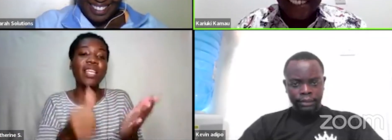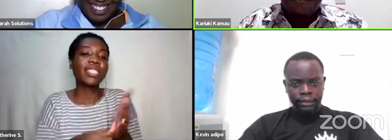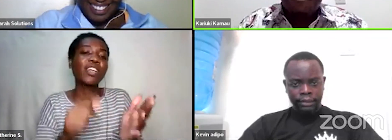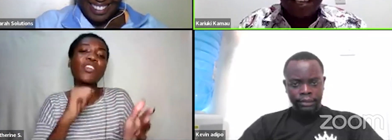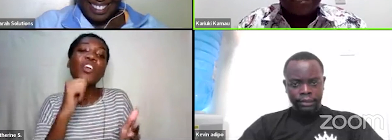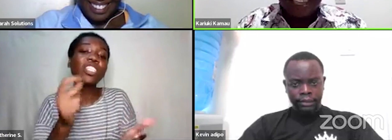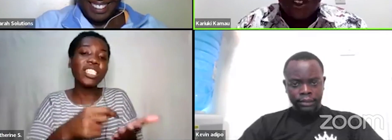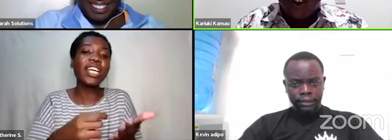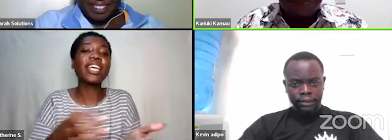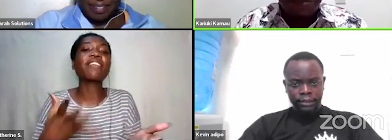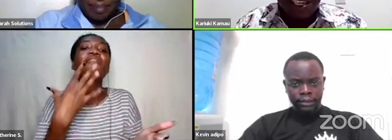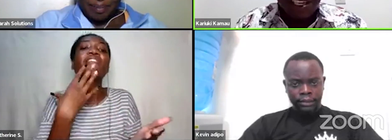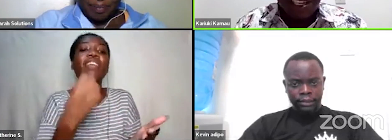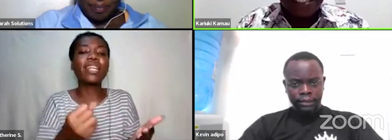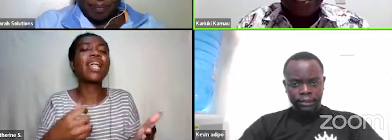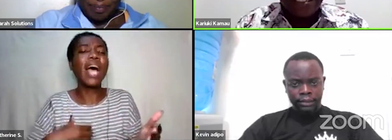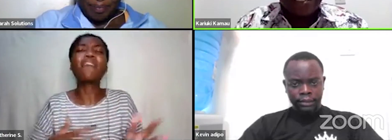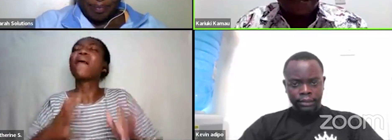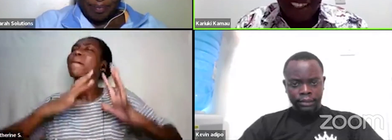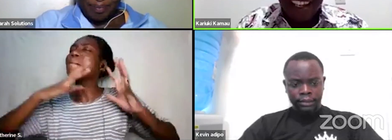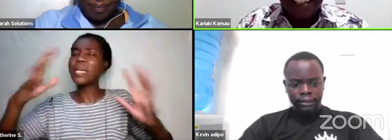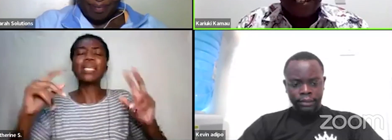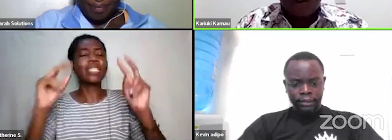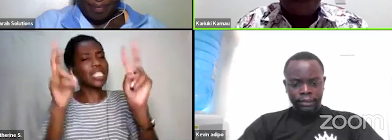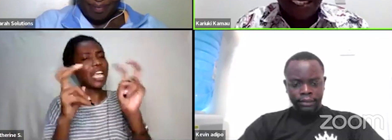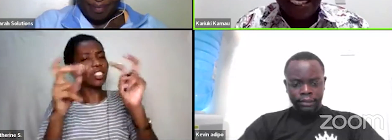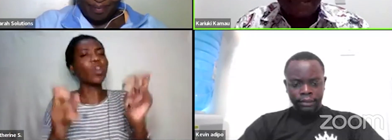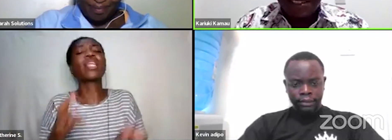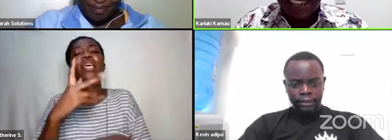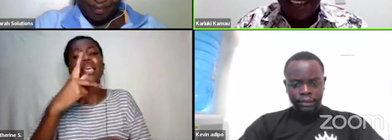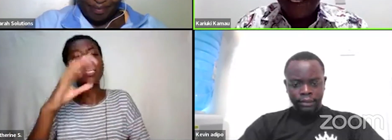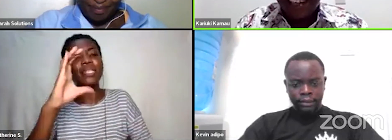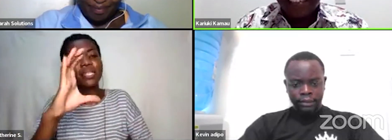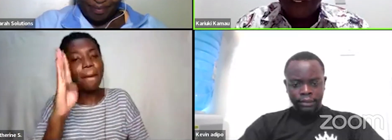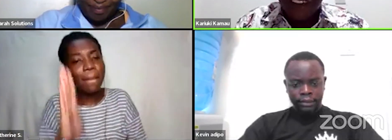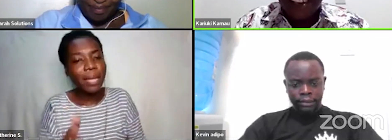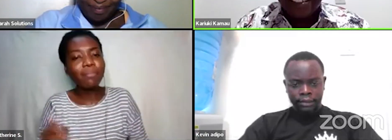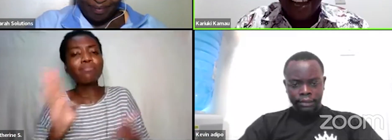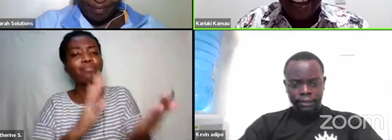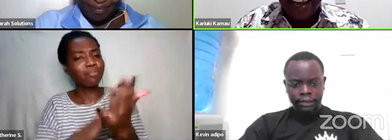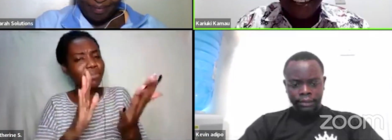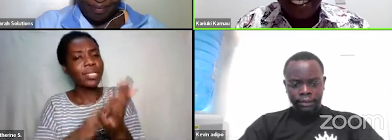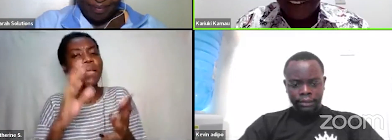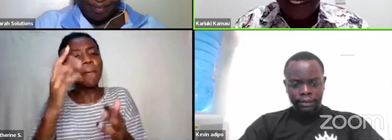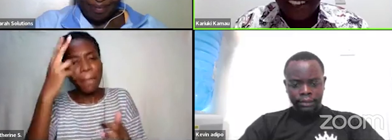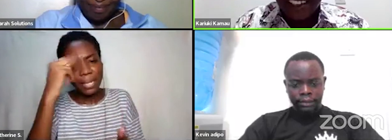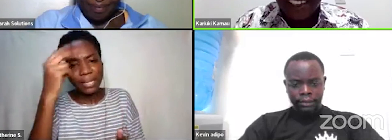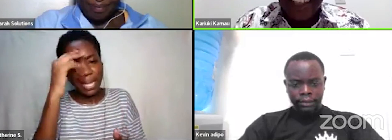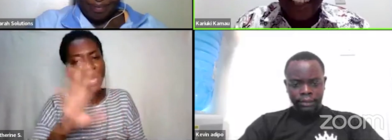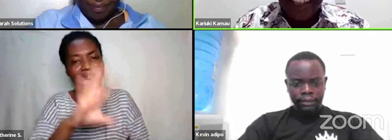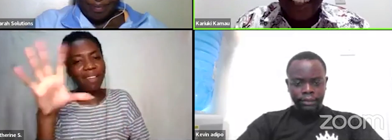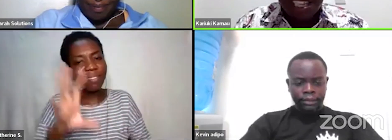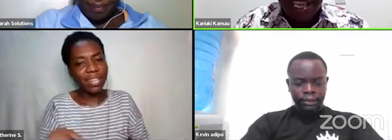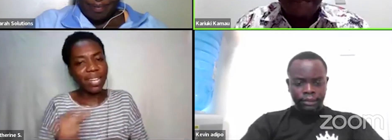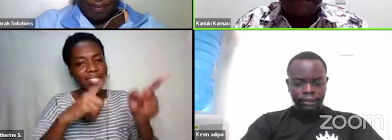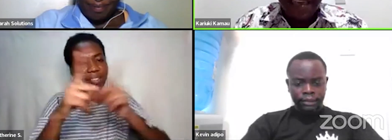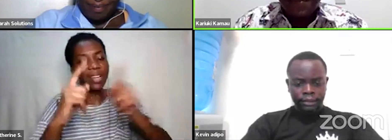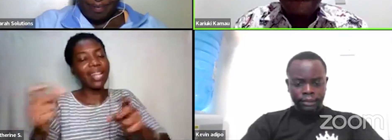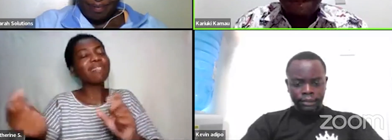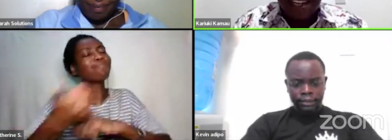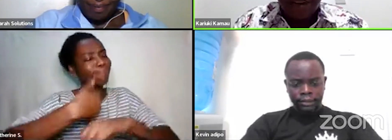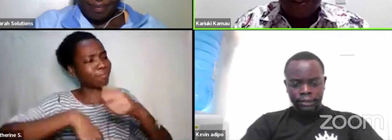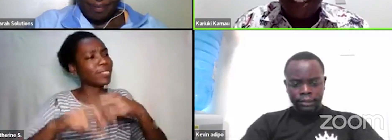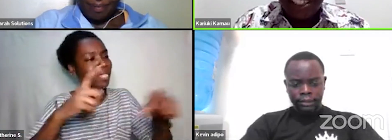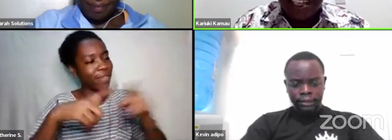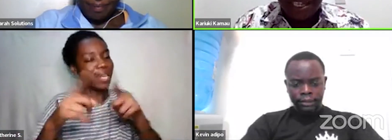had a big title of a big corporate, KCB, recommending Masai Africa Safaris. They have done a safari. That became